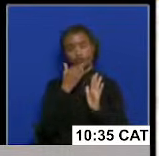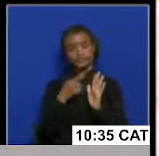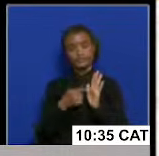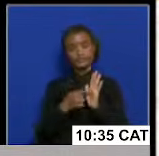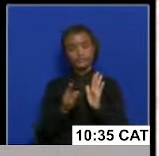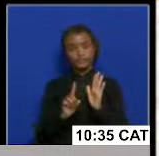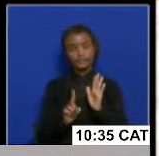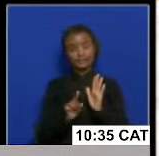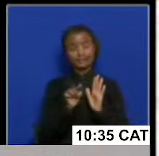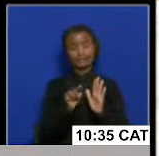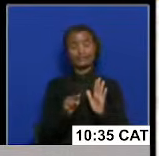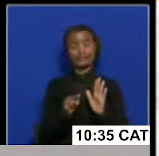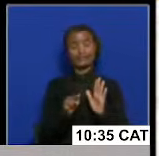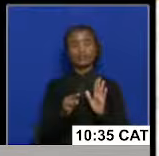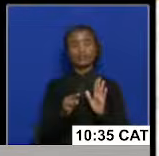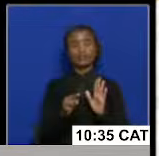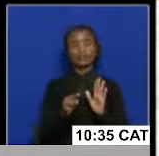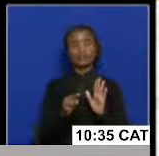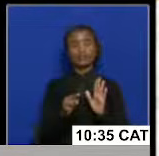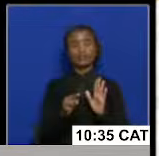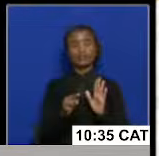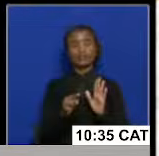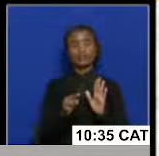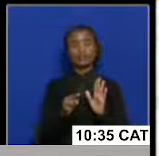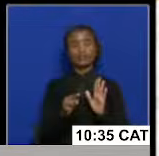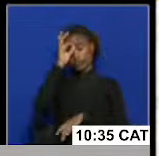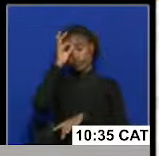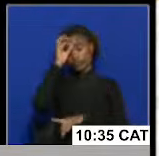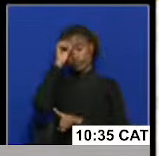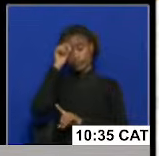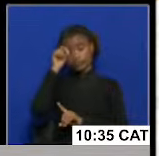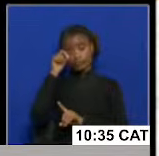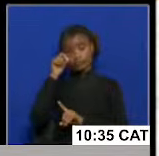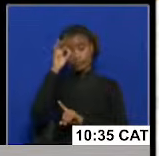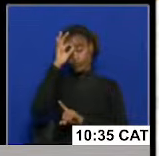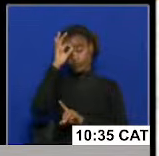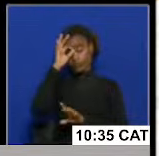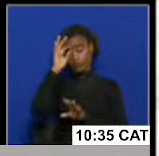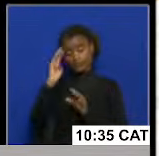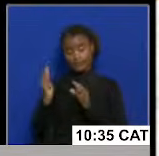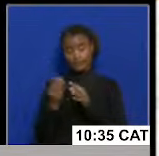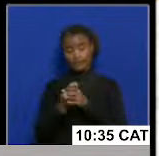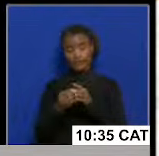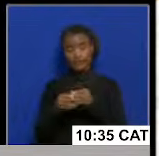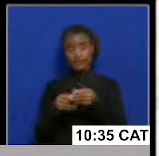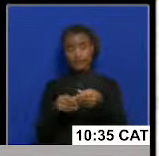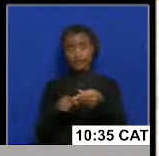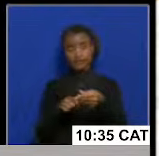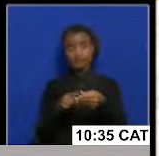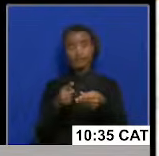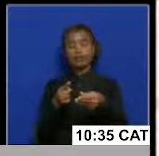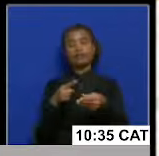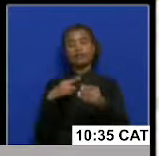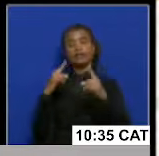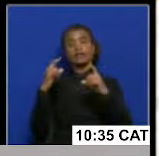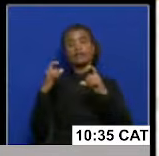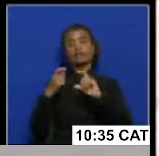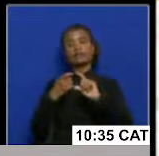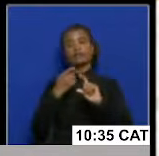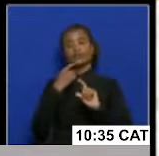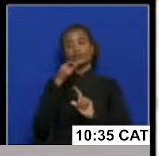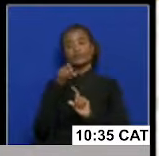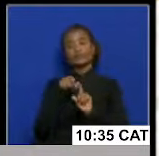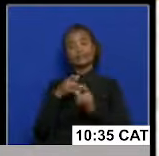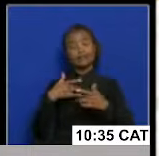the police file, the docket, and it's images that were taken by a resident in the apartment.